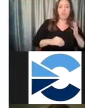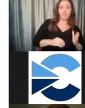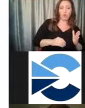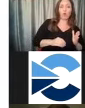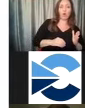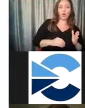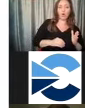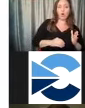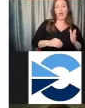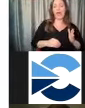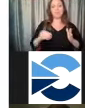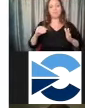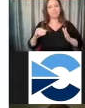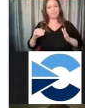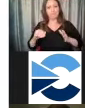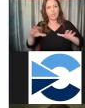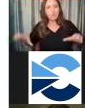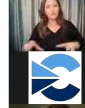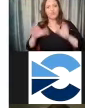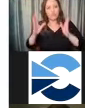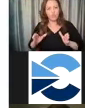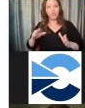survivor-based and perpetration-based.